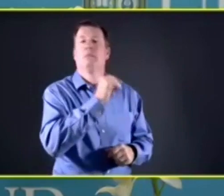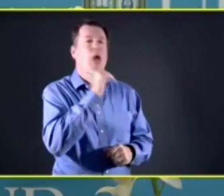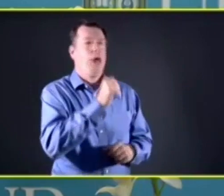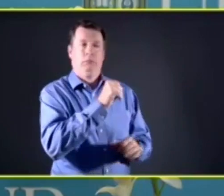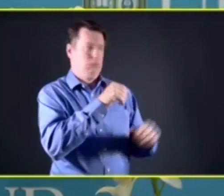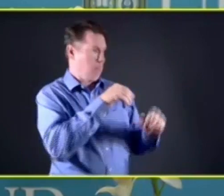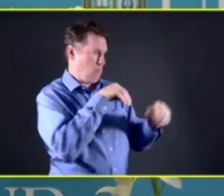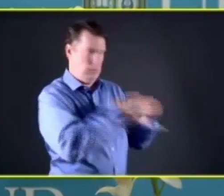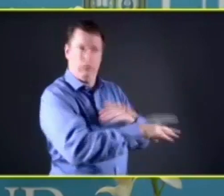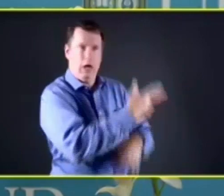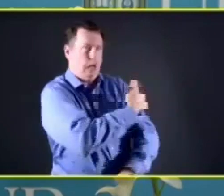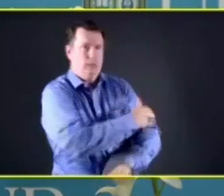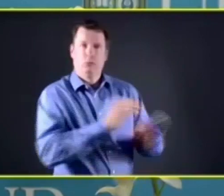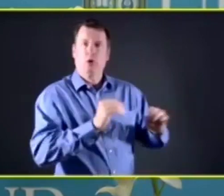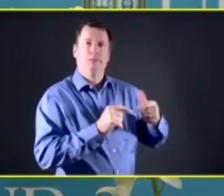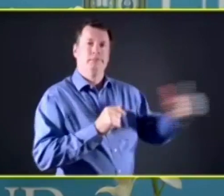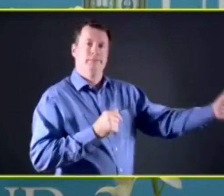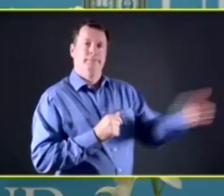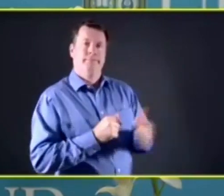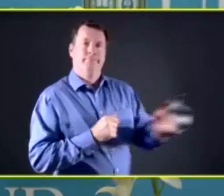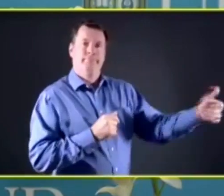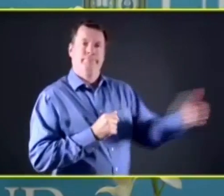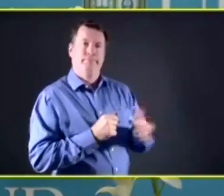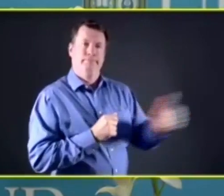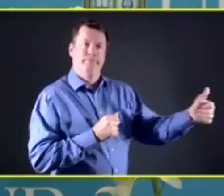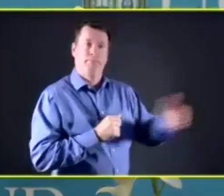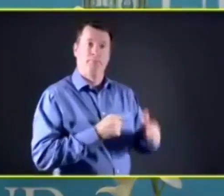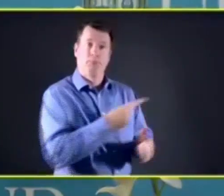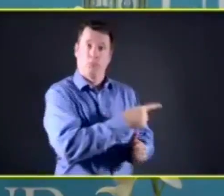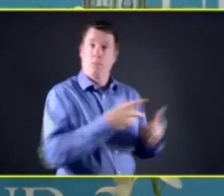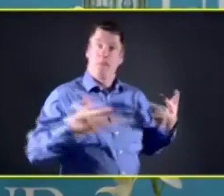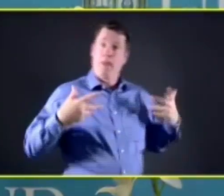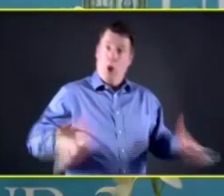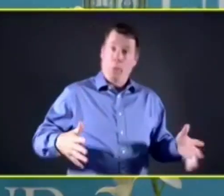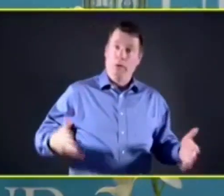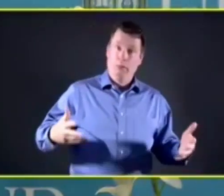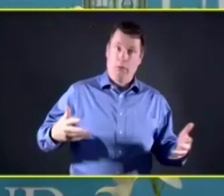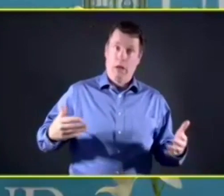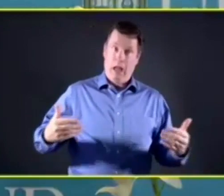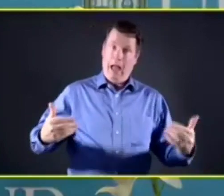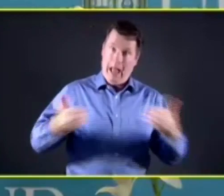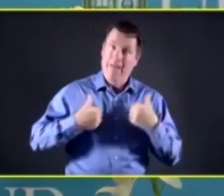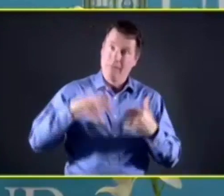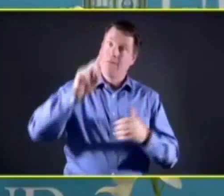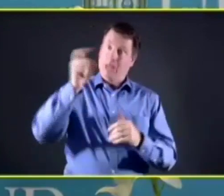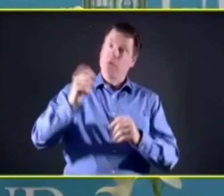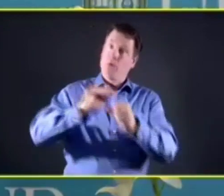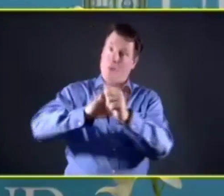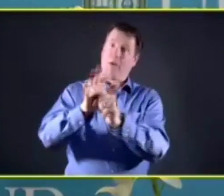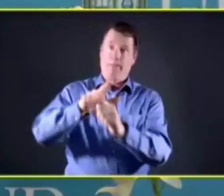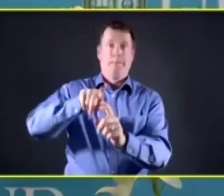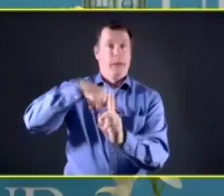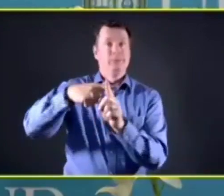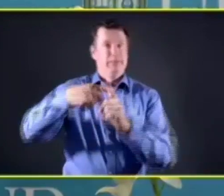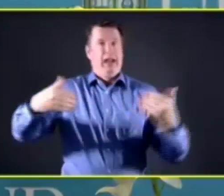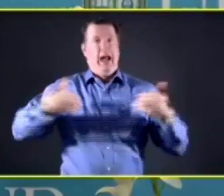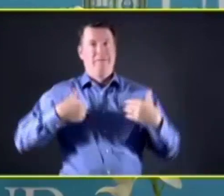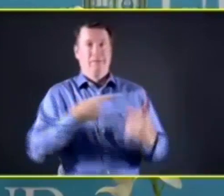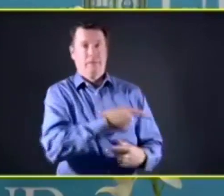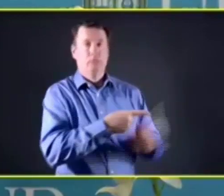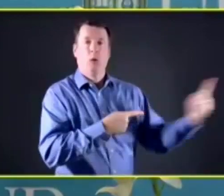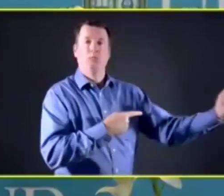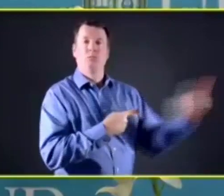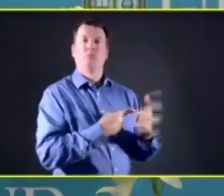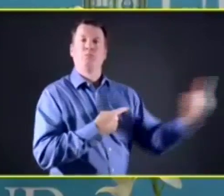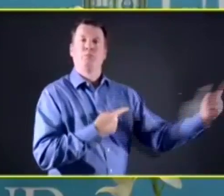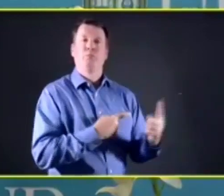been diagnosed and onto a similar type of regimen, only for 7 days, lower doses,